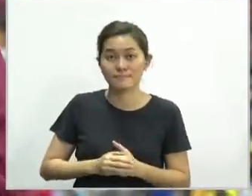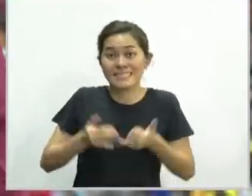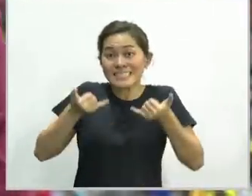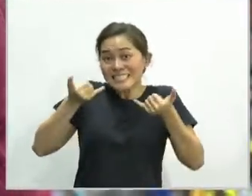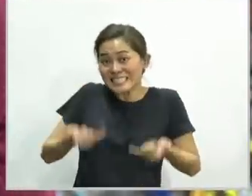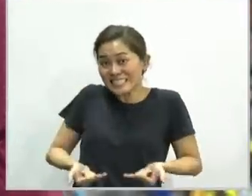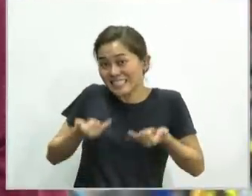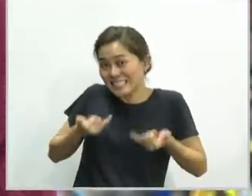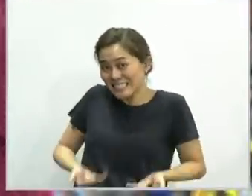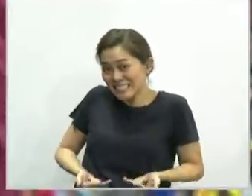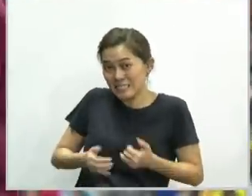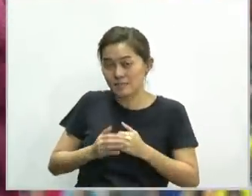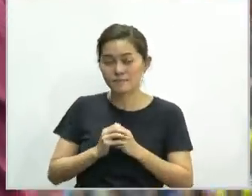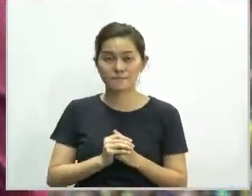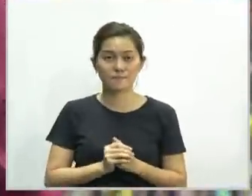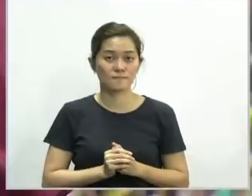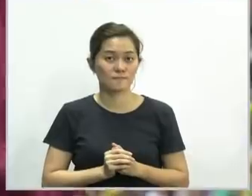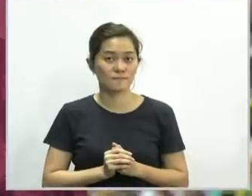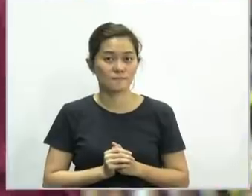today,